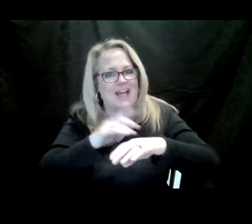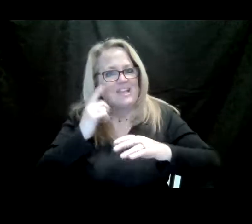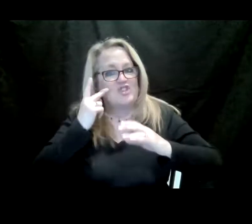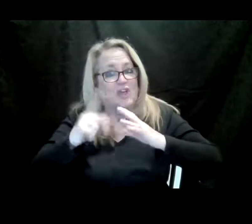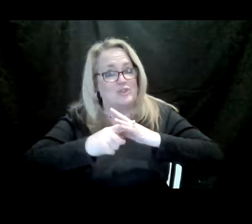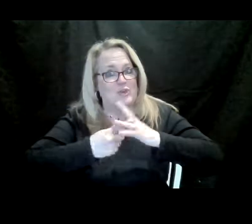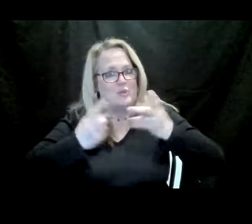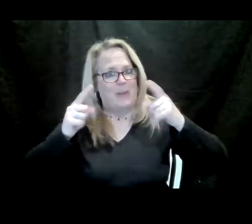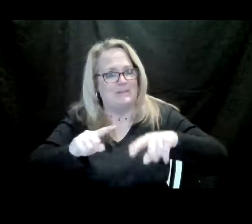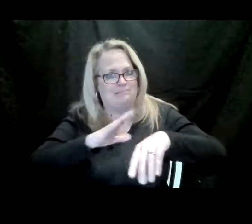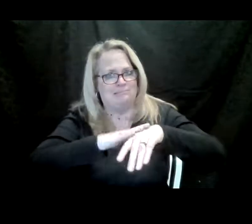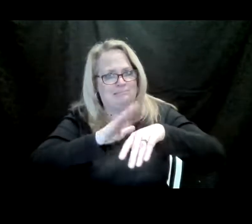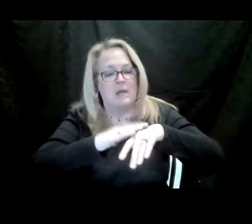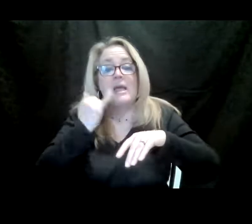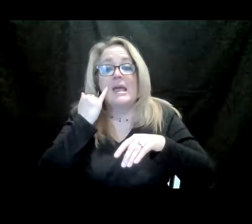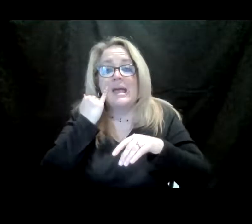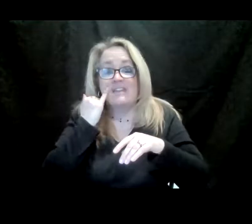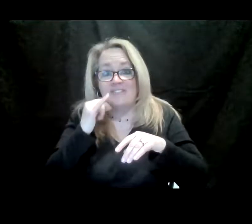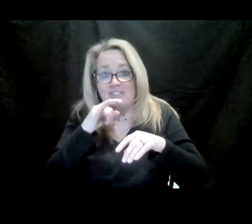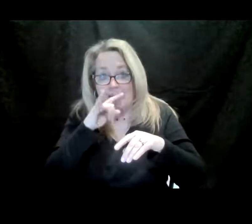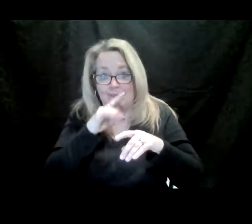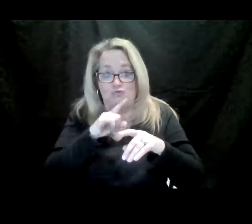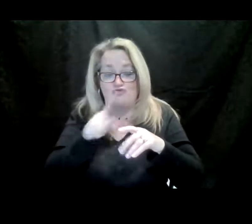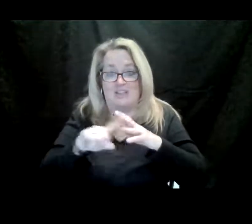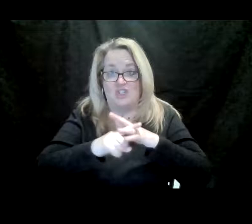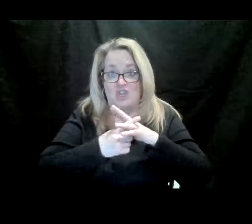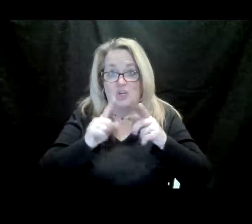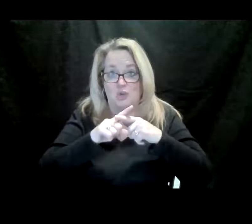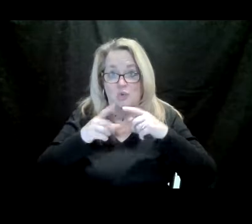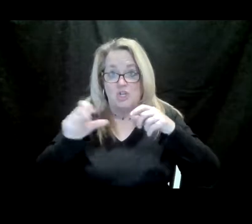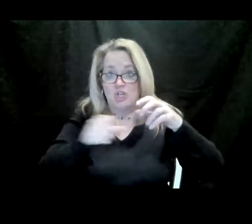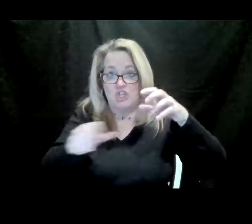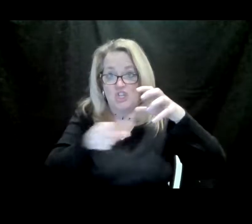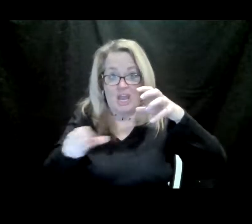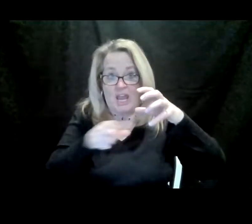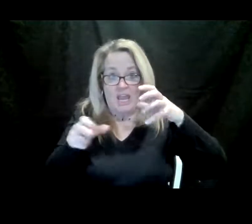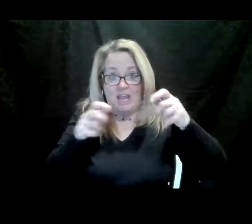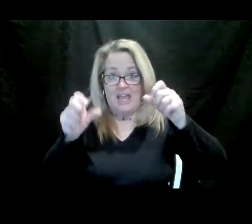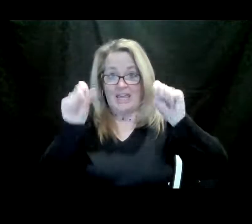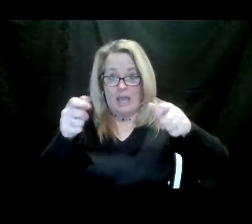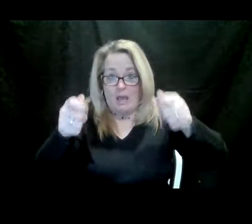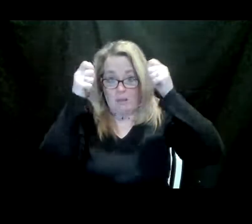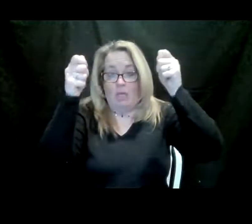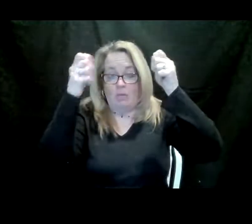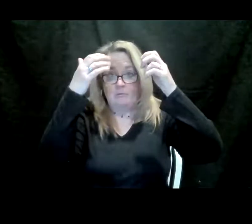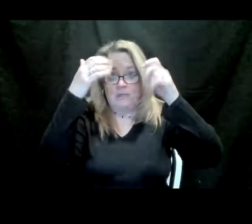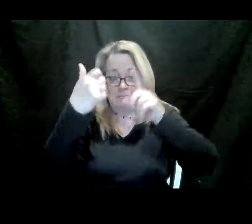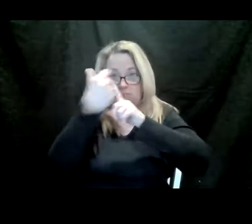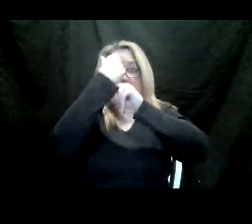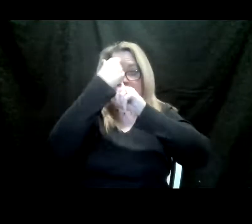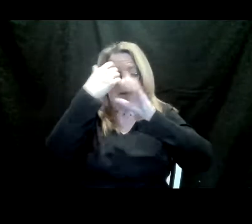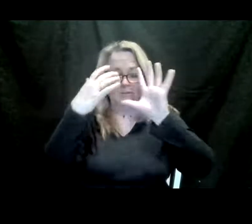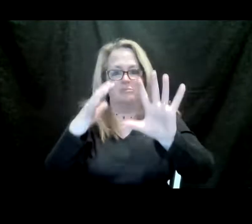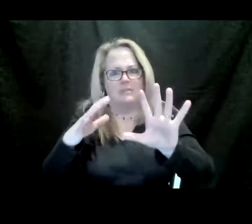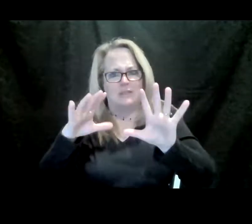happen, is if a child is really starting to shake this thing, it can come back and hit a child in the head. So you have to be a